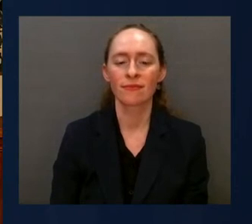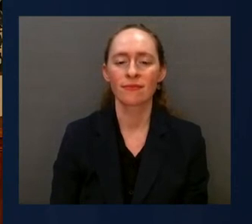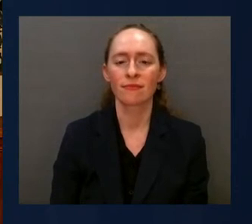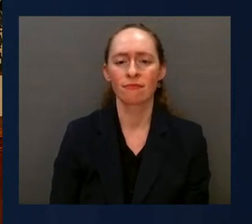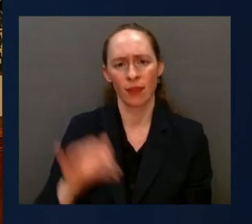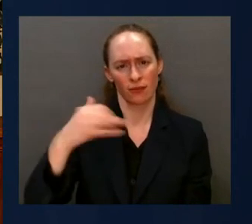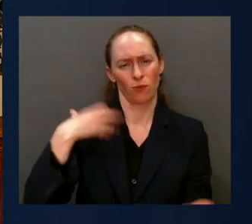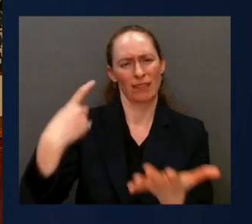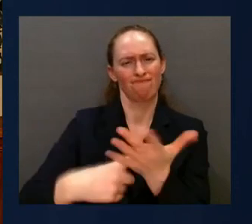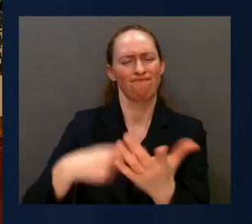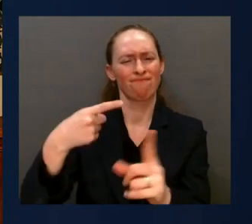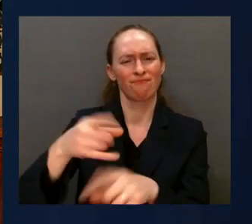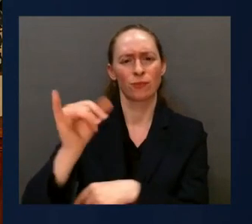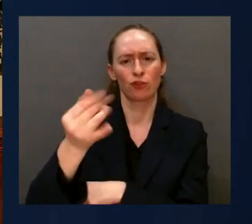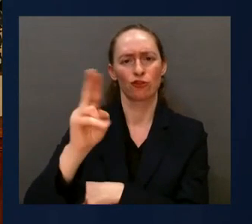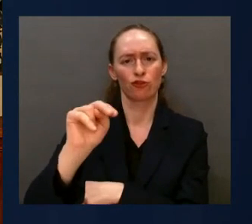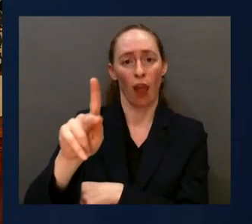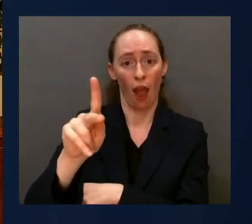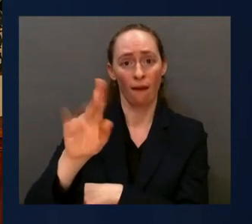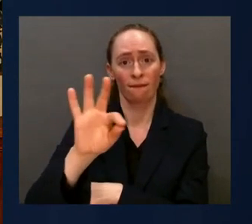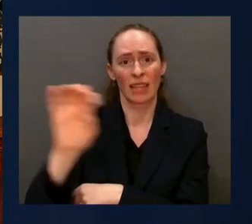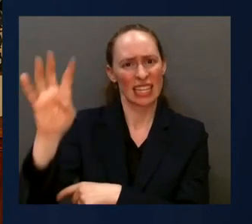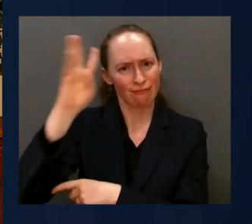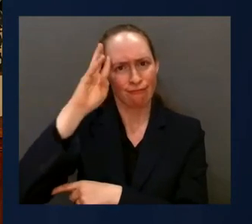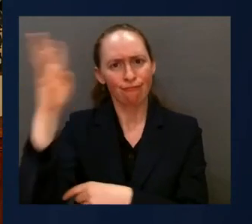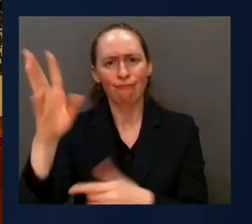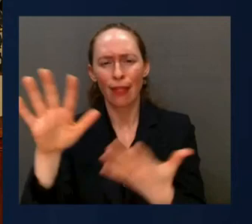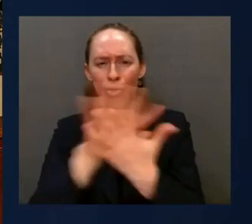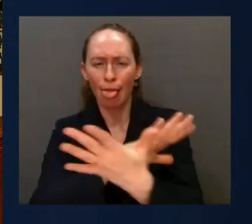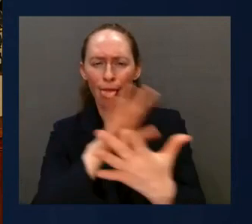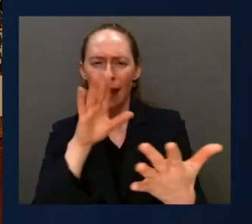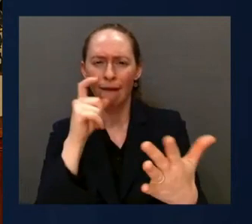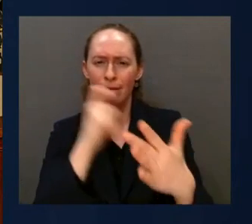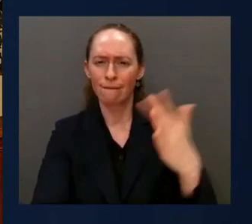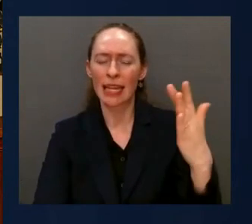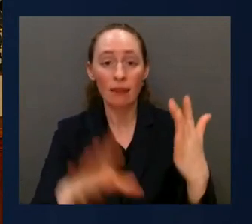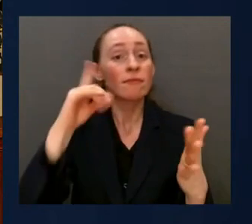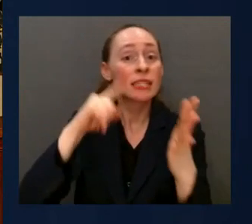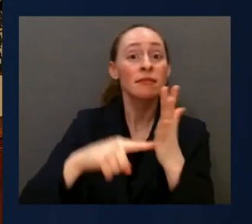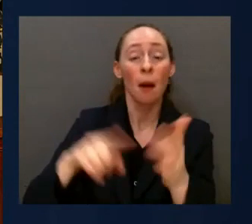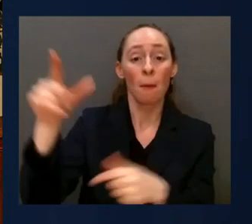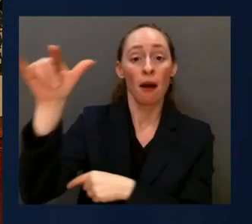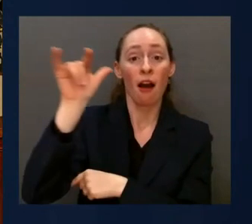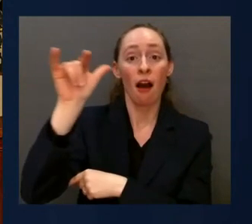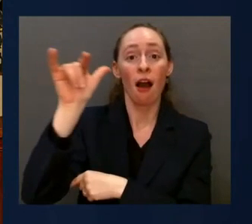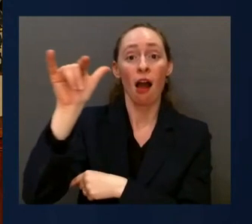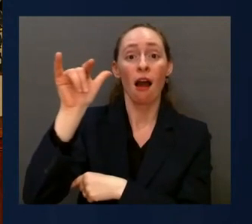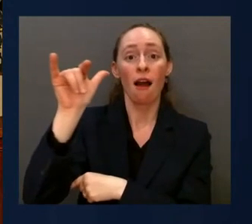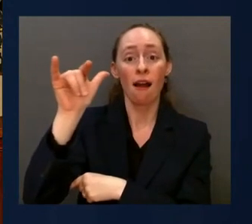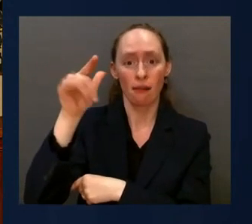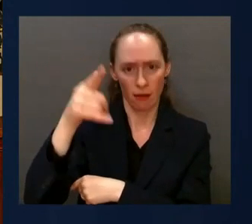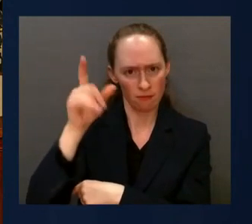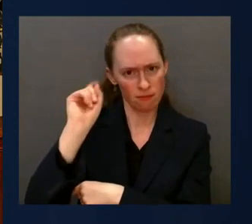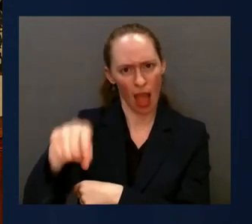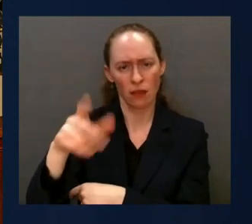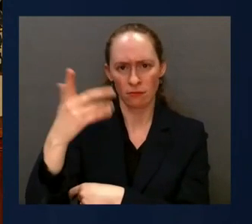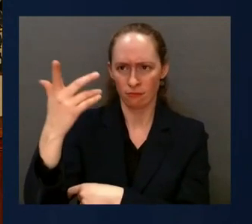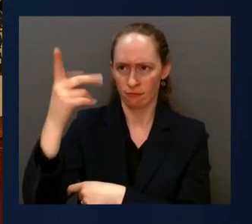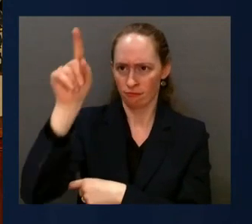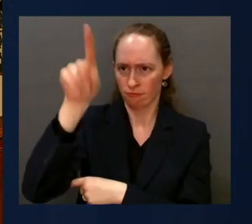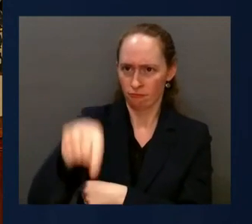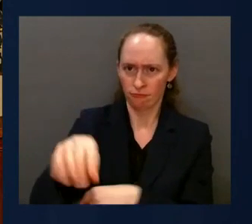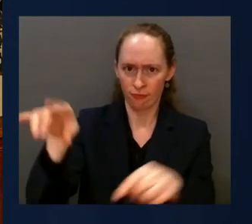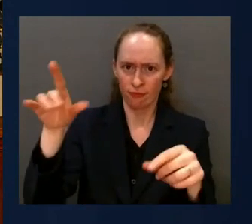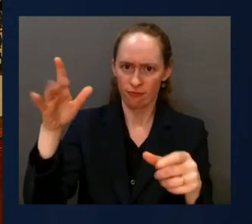example, we're making airlines show you the full ticket price up front, refund your money if your flight is canceled